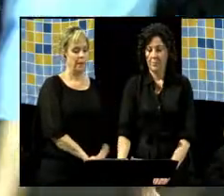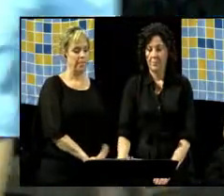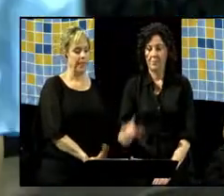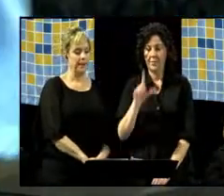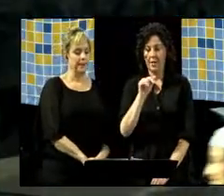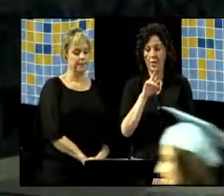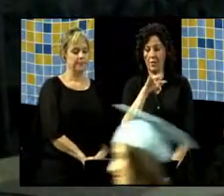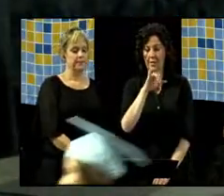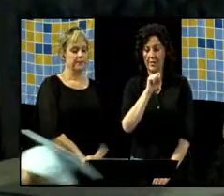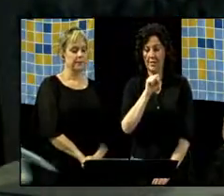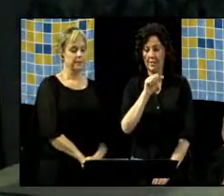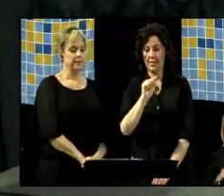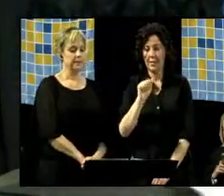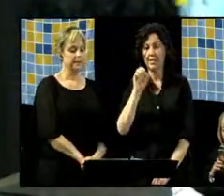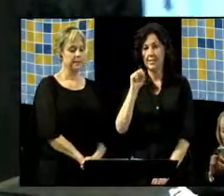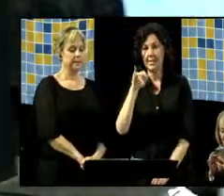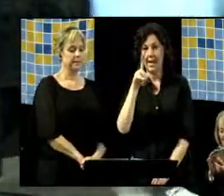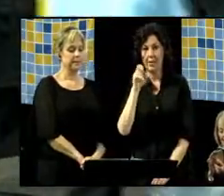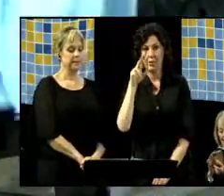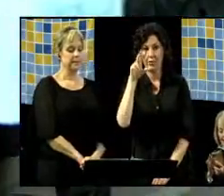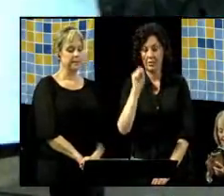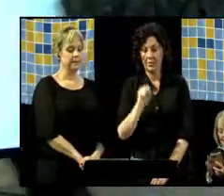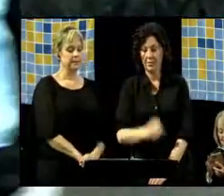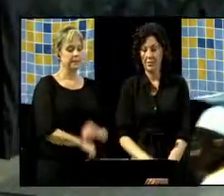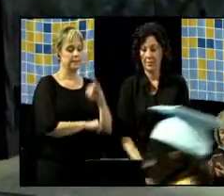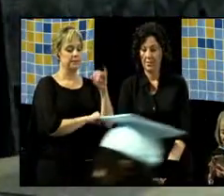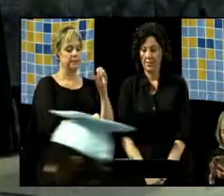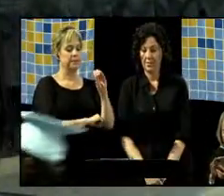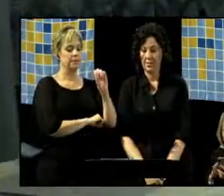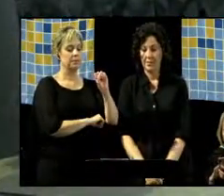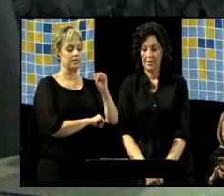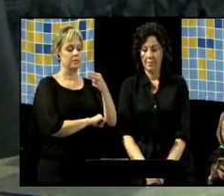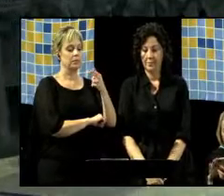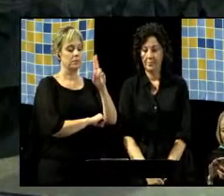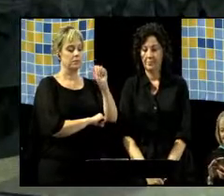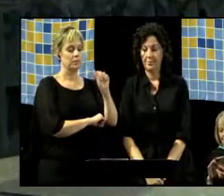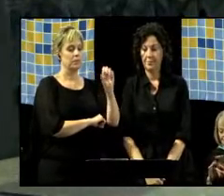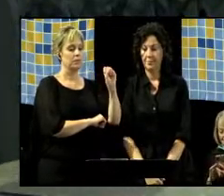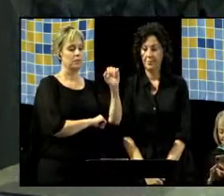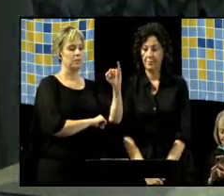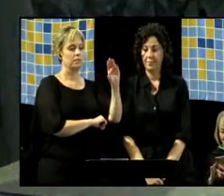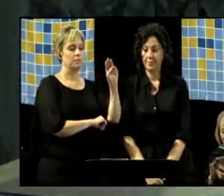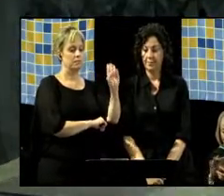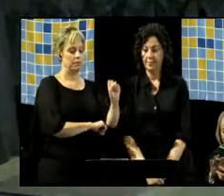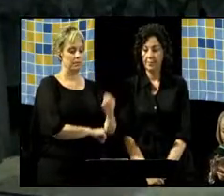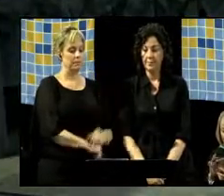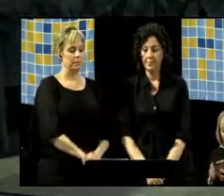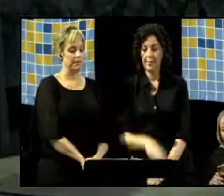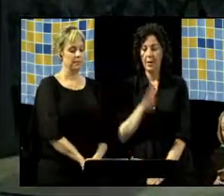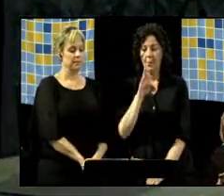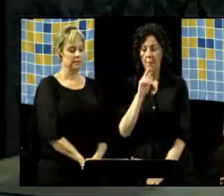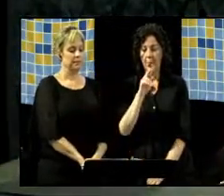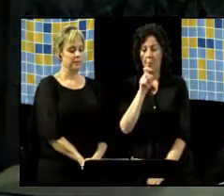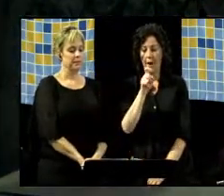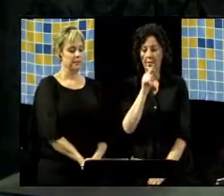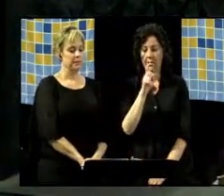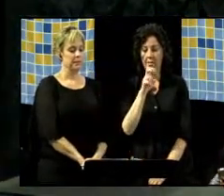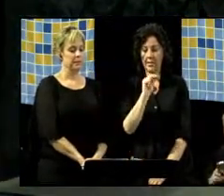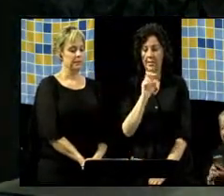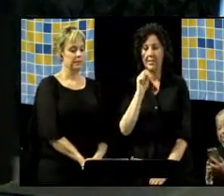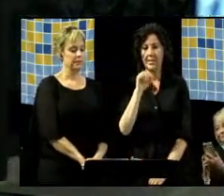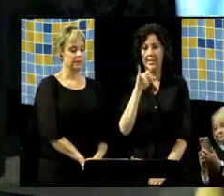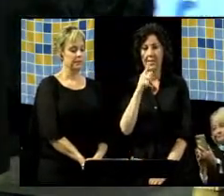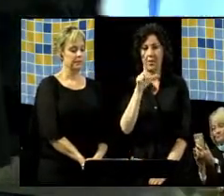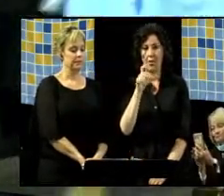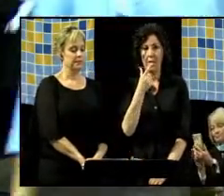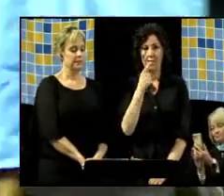Larissa Ann Siders, Joshua Trenton Sims, Braxton Kylie Singletary,